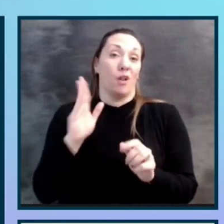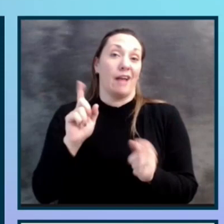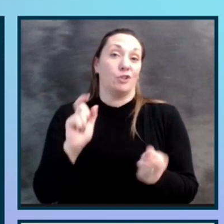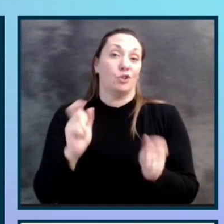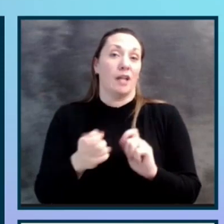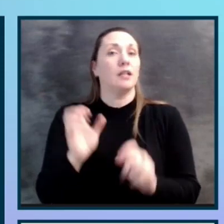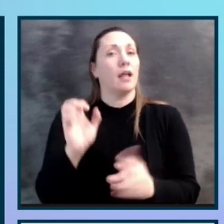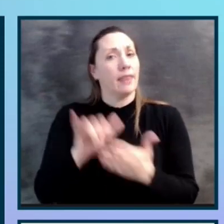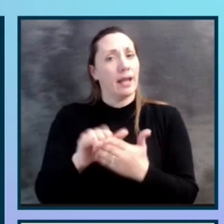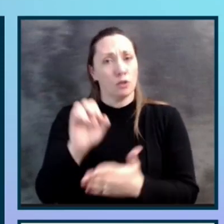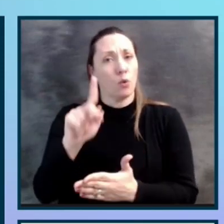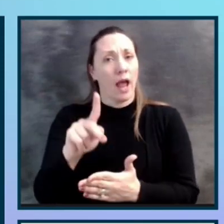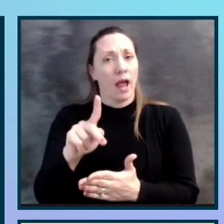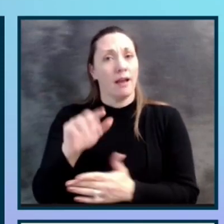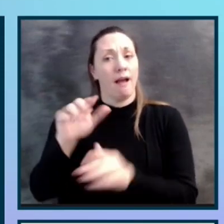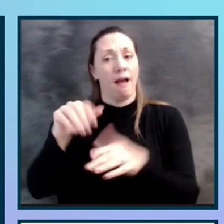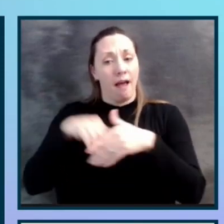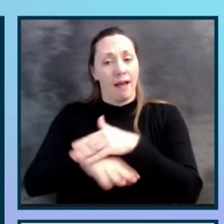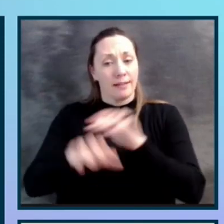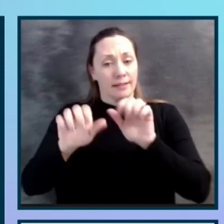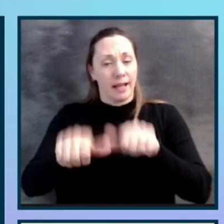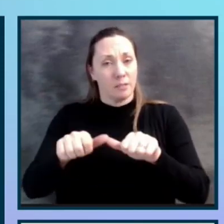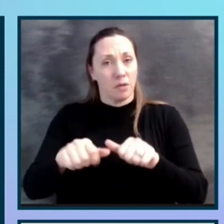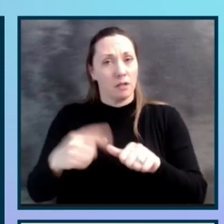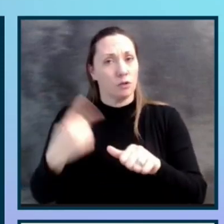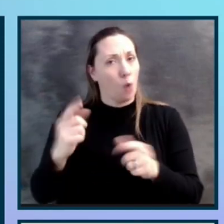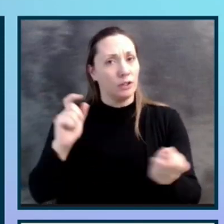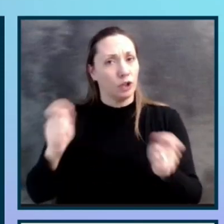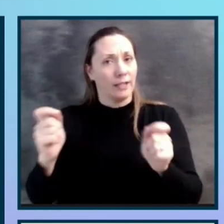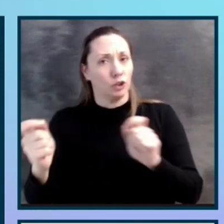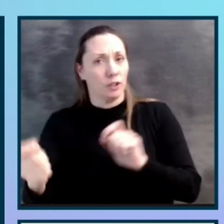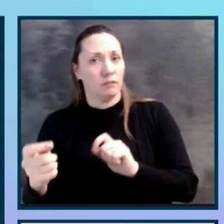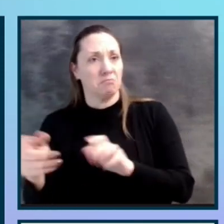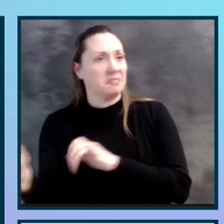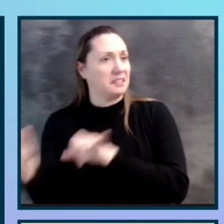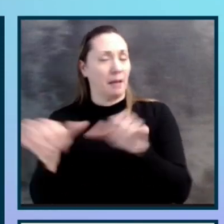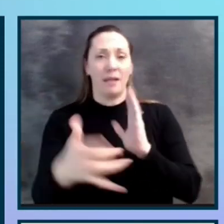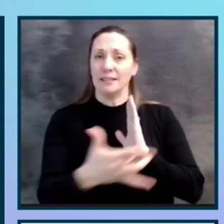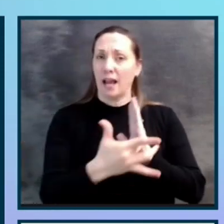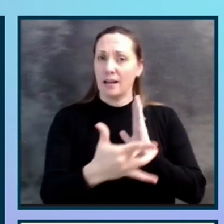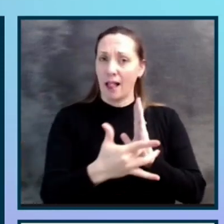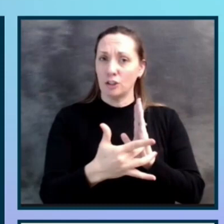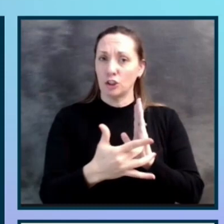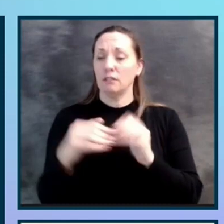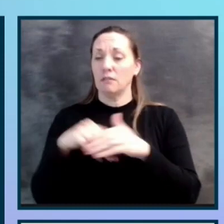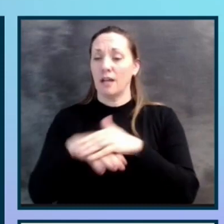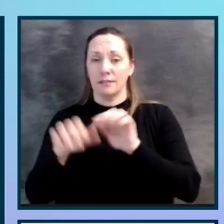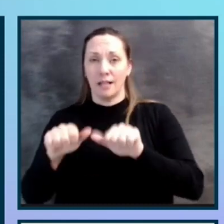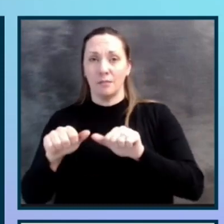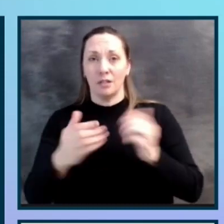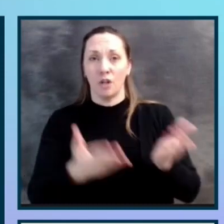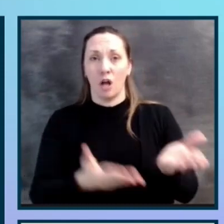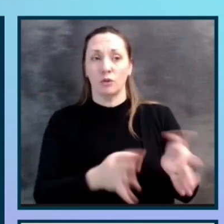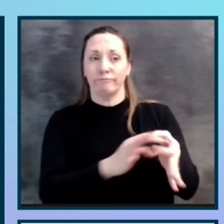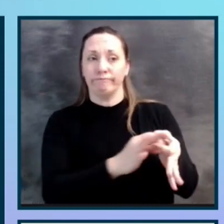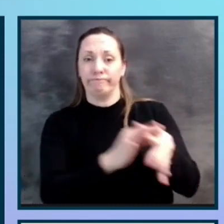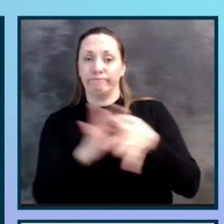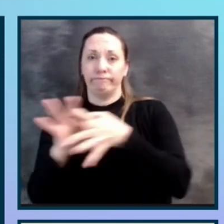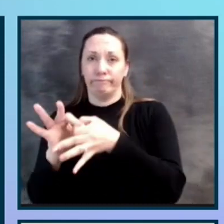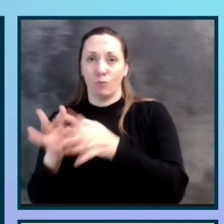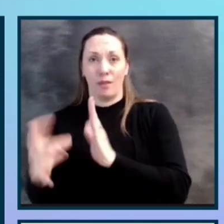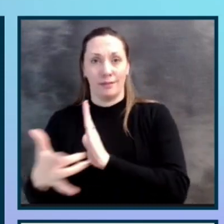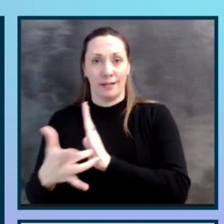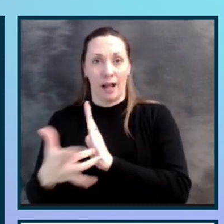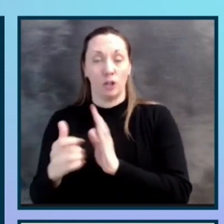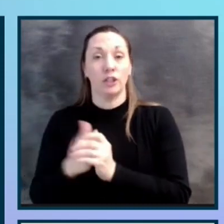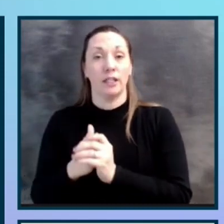is a moving target. Just as technology is ever changing, accessibility is carried along with it. In